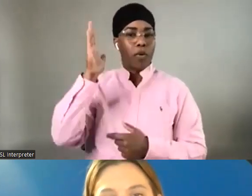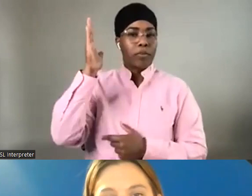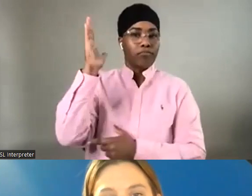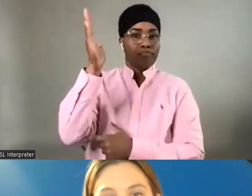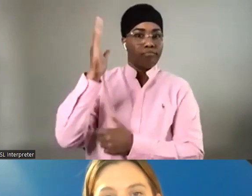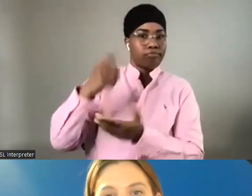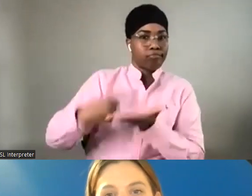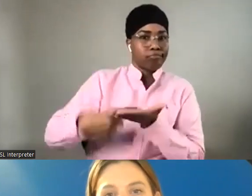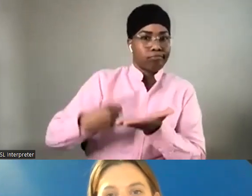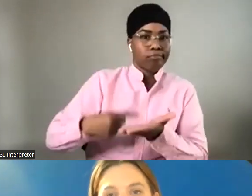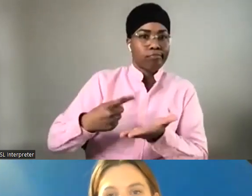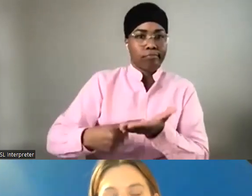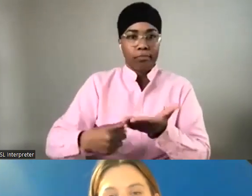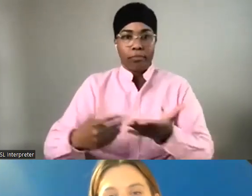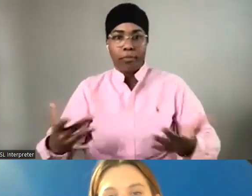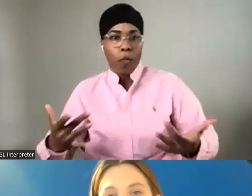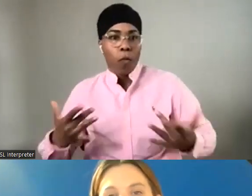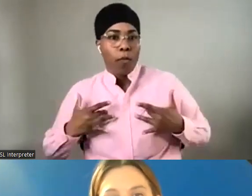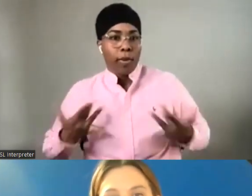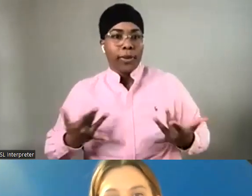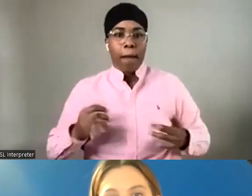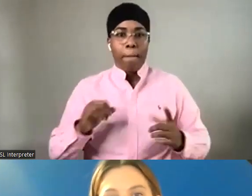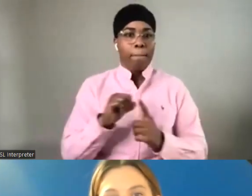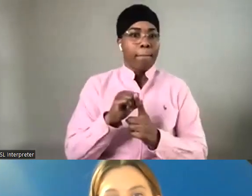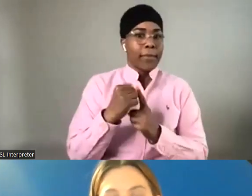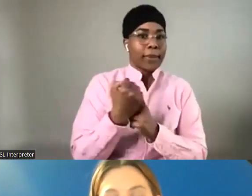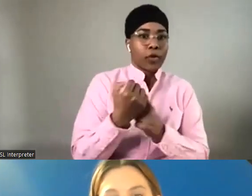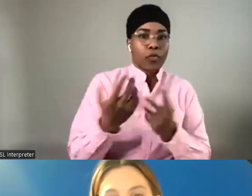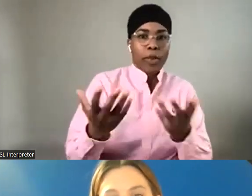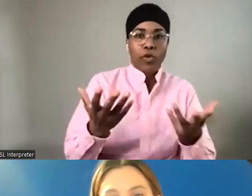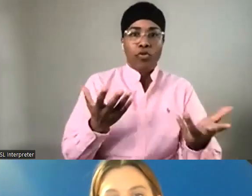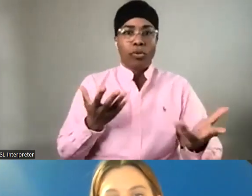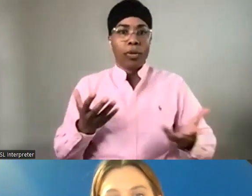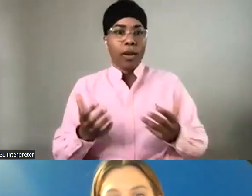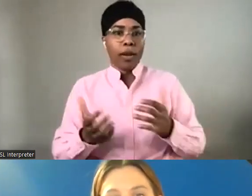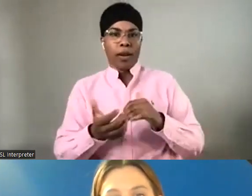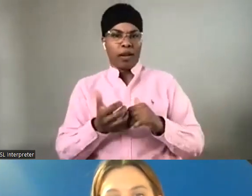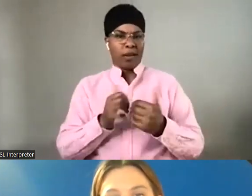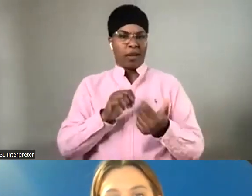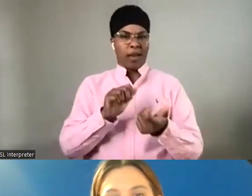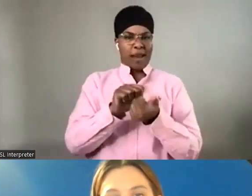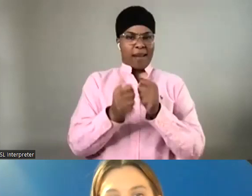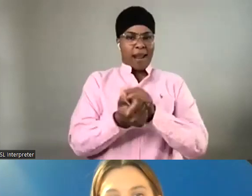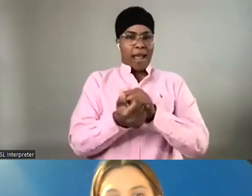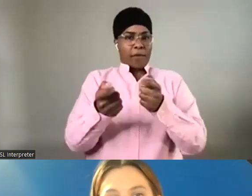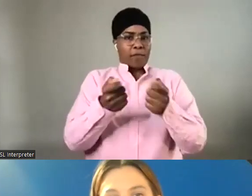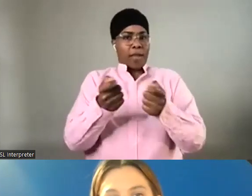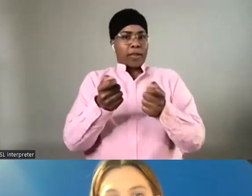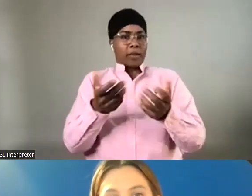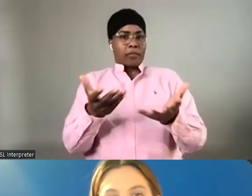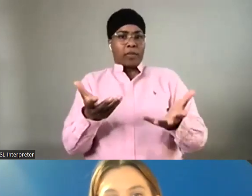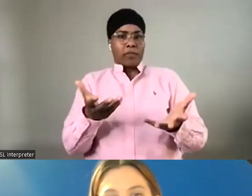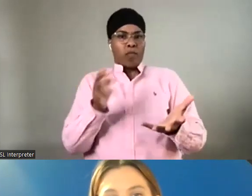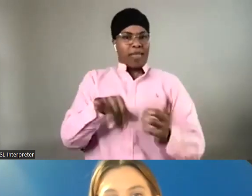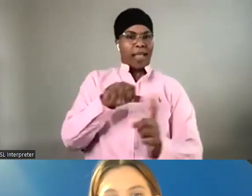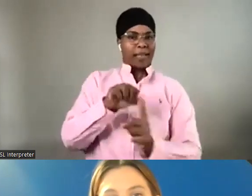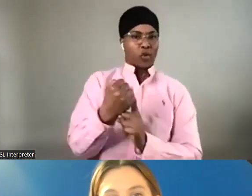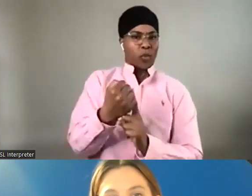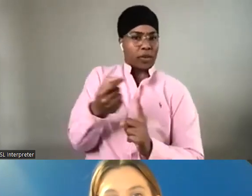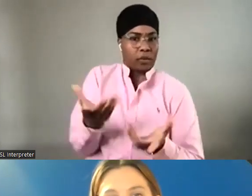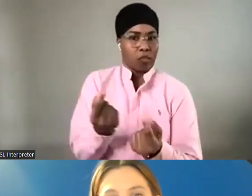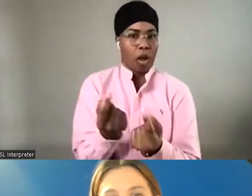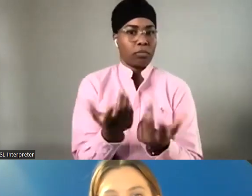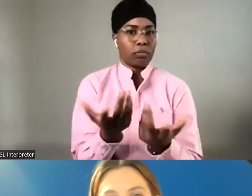situation that, you know, lends itself to adaptive management? a couple of people chimed in and